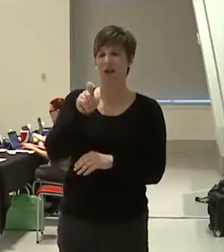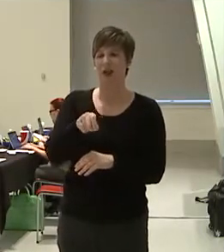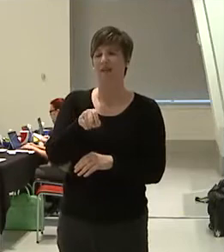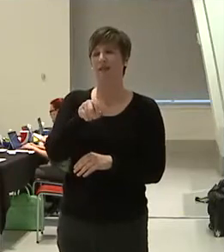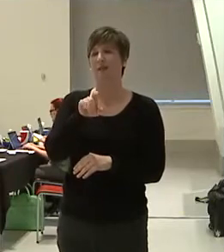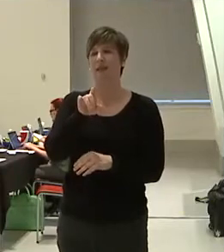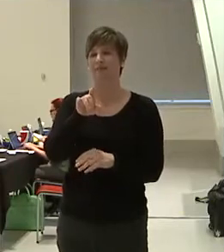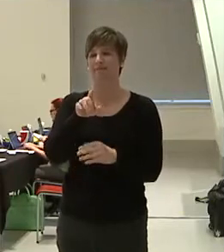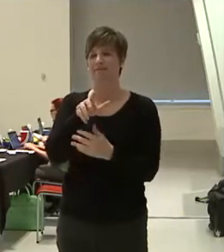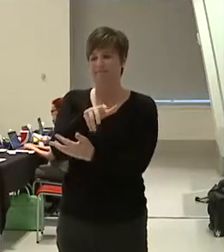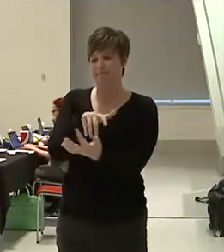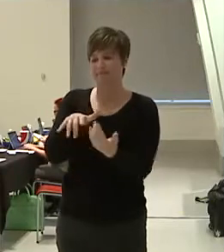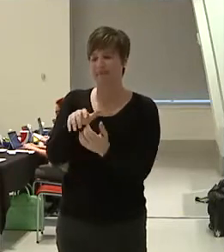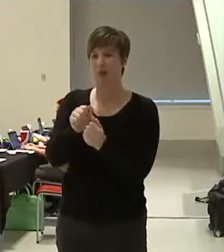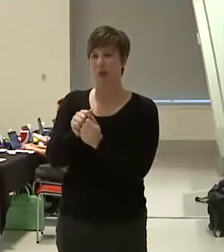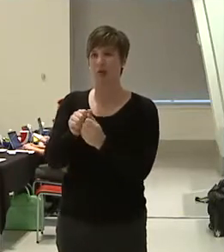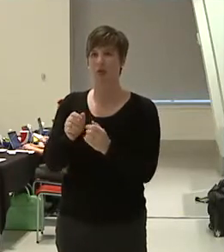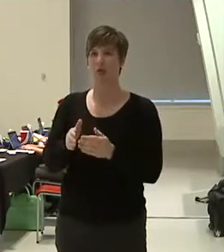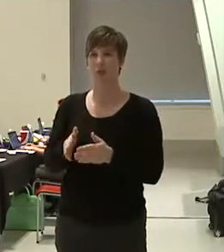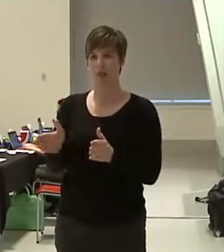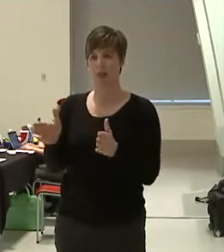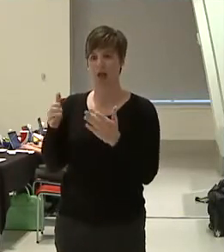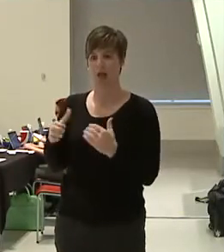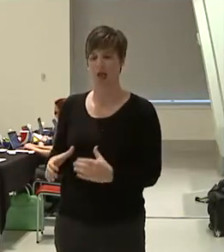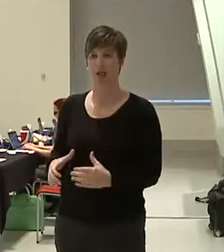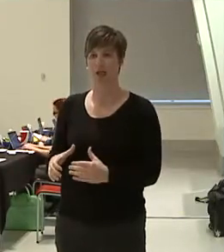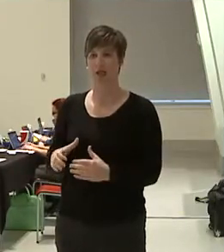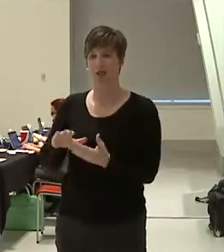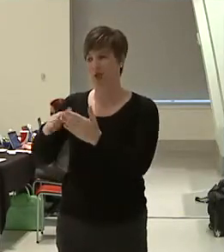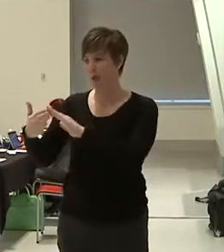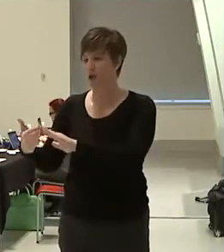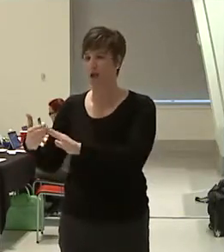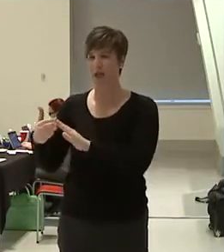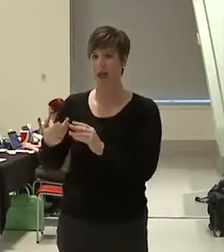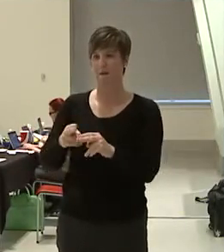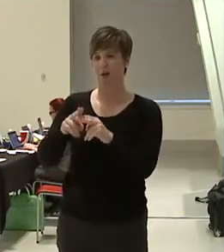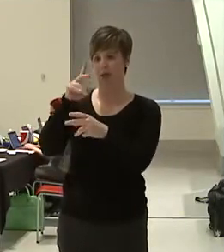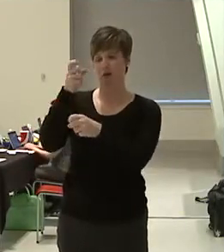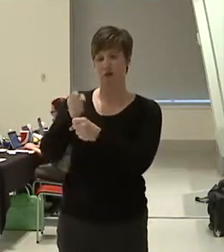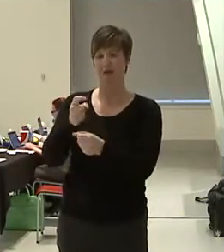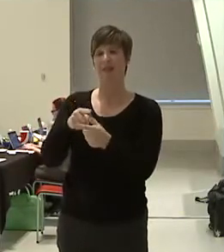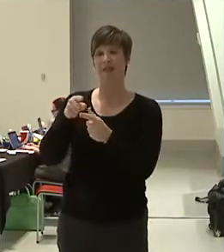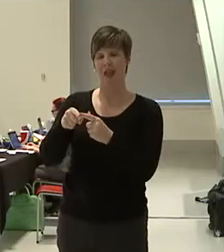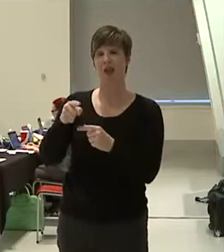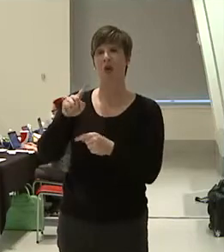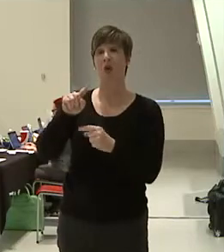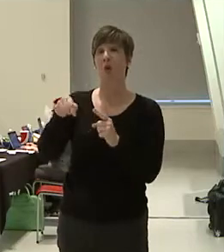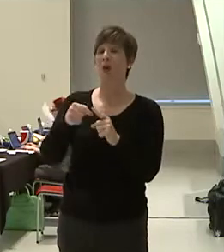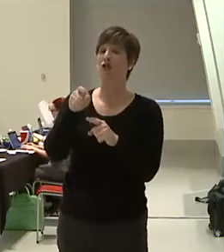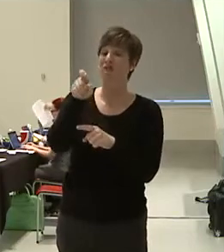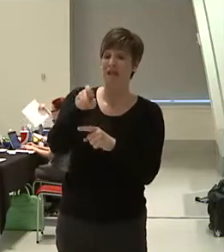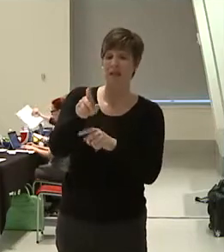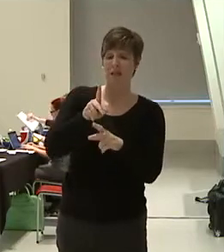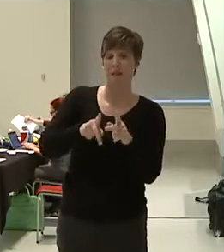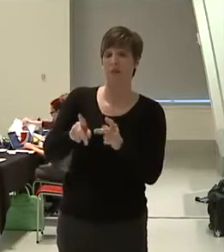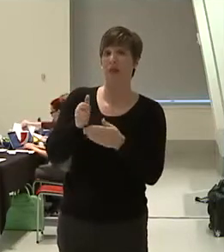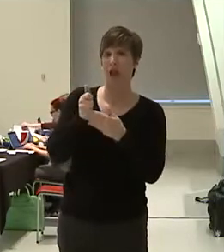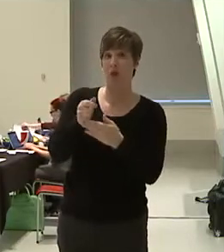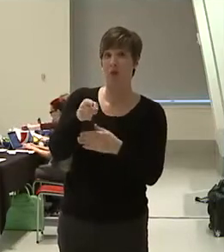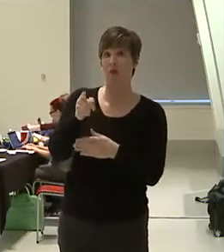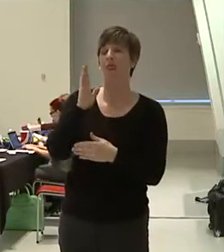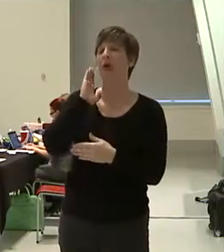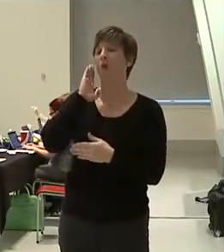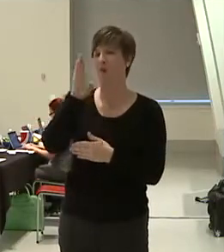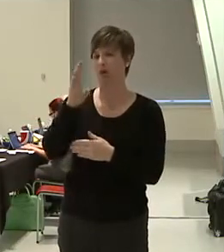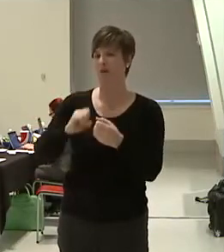have to be engaged with your public. You have to have at least made an attempt to build the trust. And then that way, when you need the people to help you, they will help